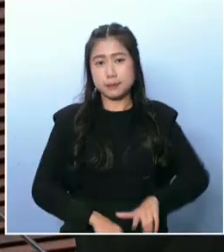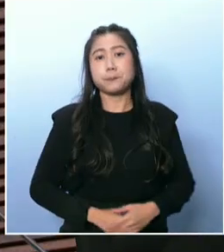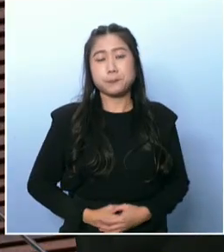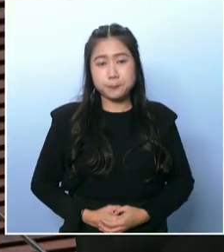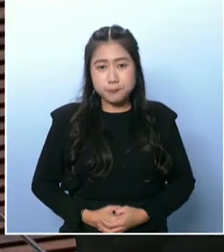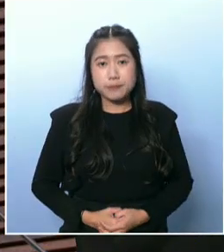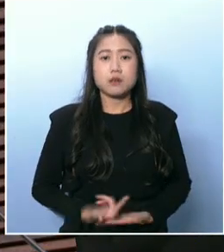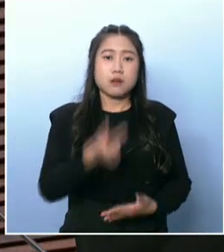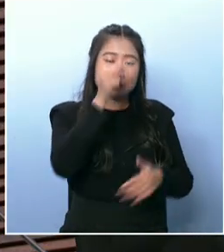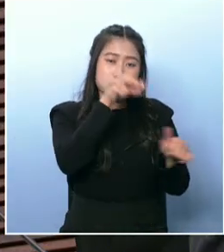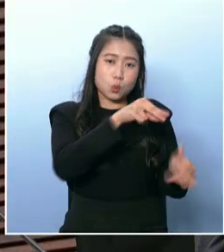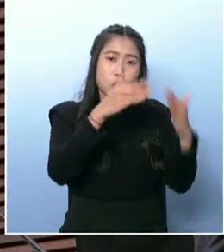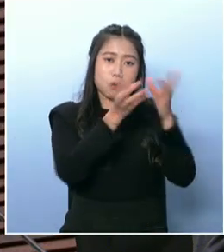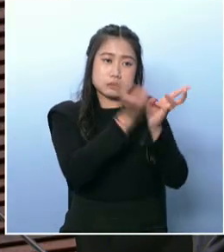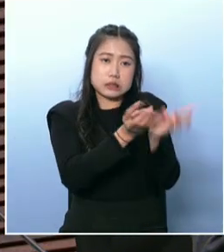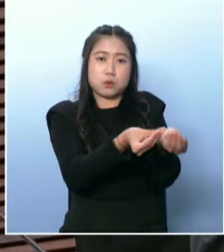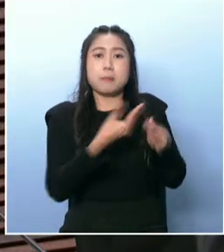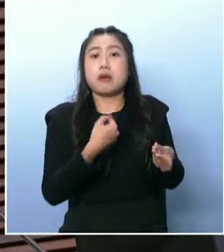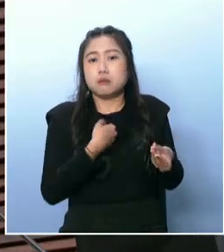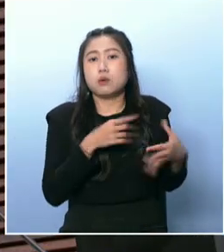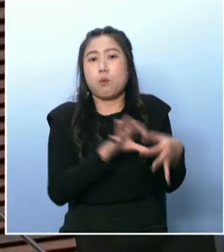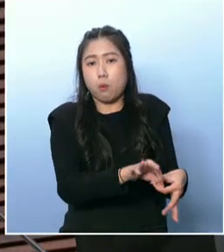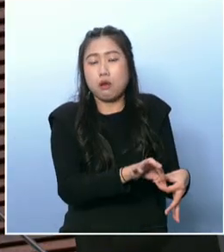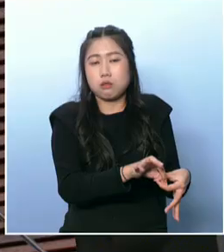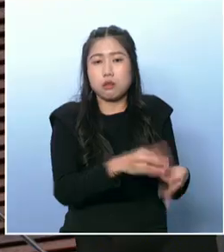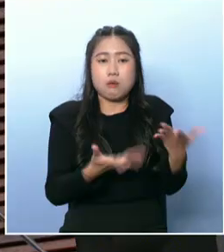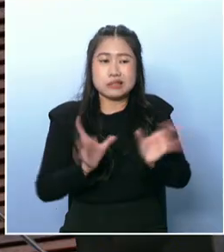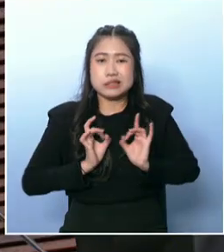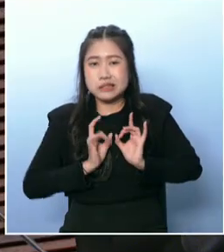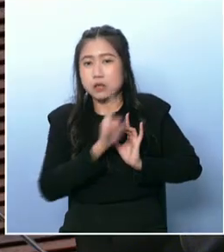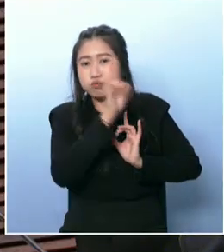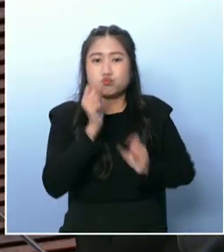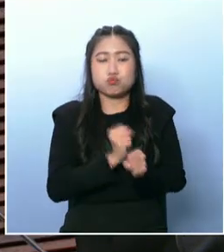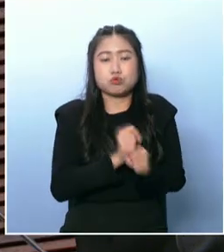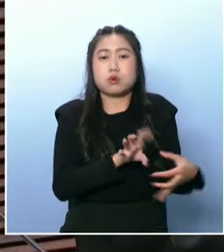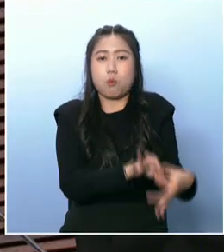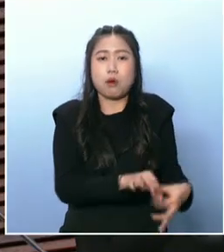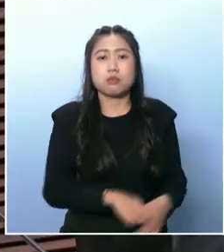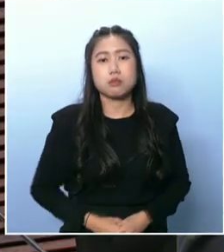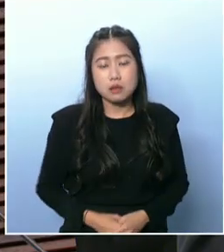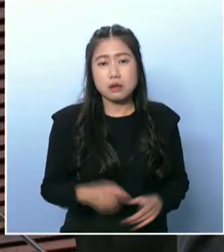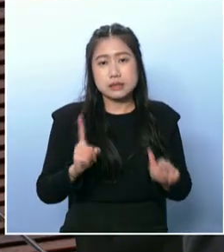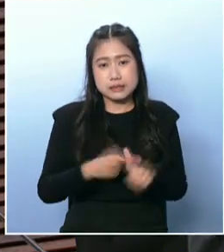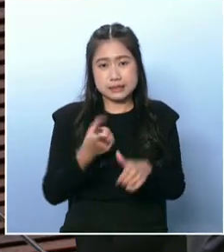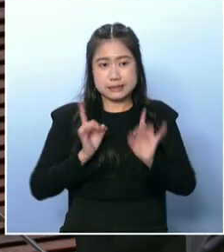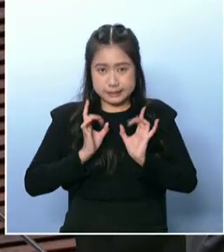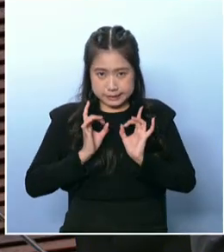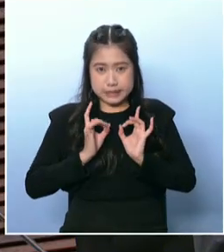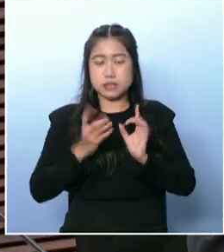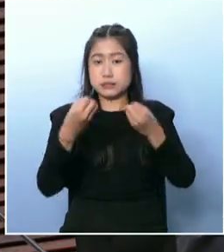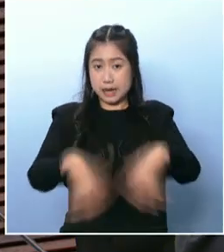can help them. So we need to talk to the HA to get hold of the information, and we will touch on privacy